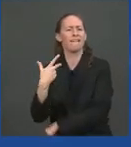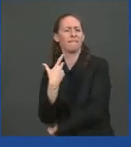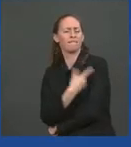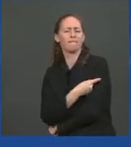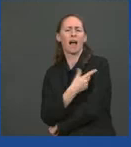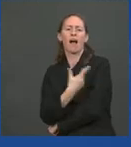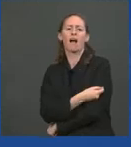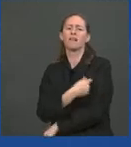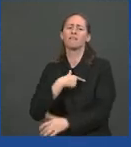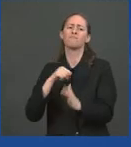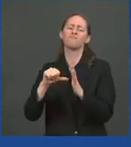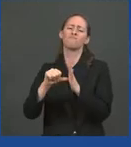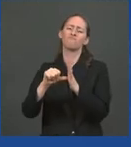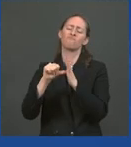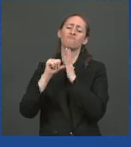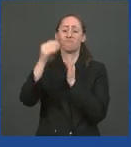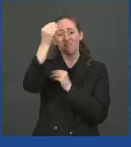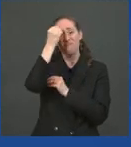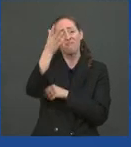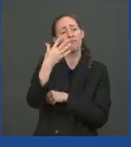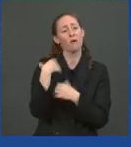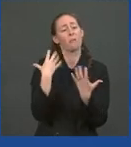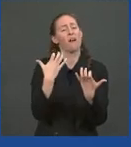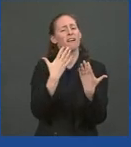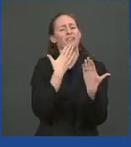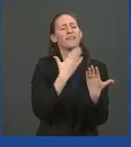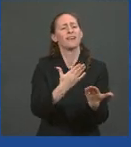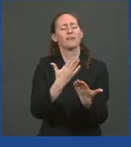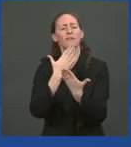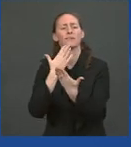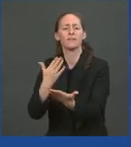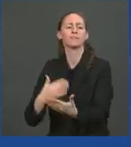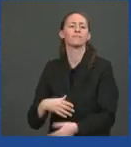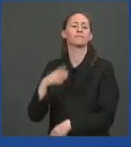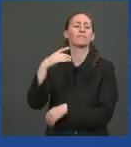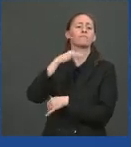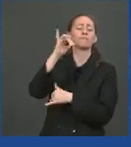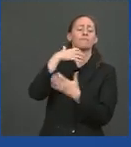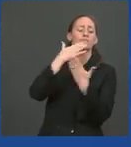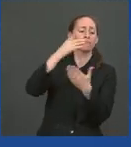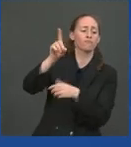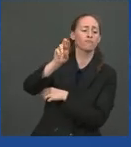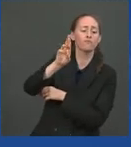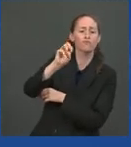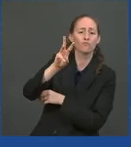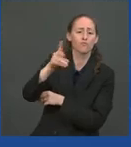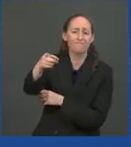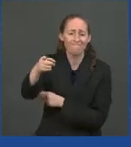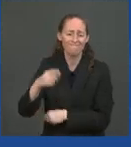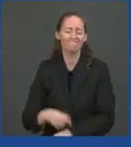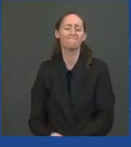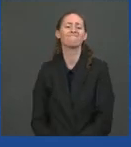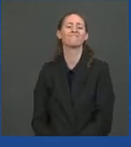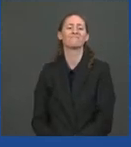want to thank you. I want to thank Drew Holiday and his wife, Lauren, who, by the way, is probably a better athlete.